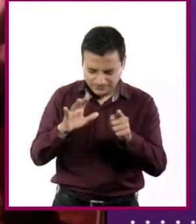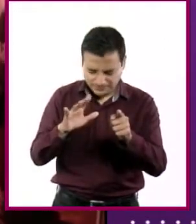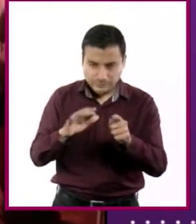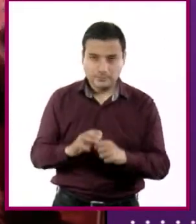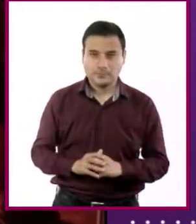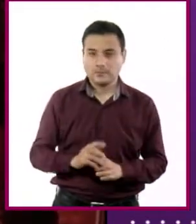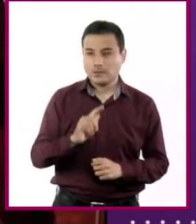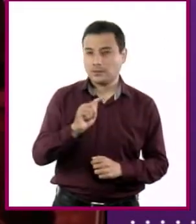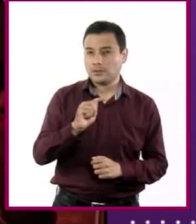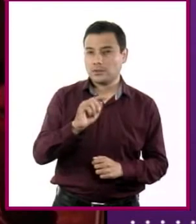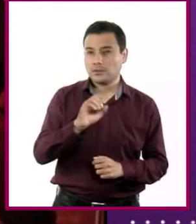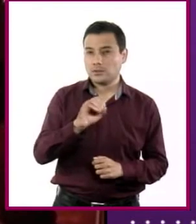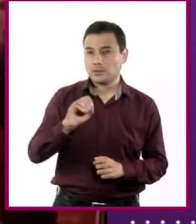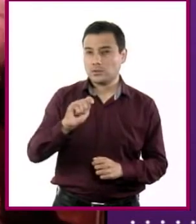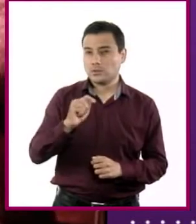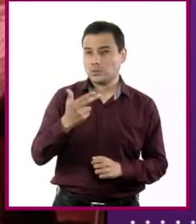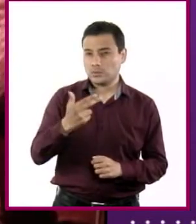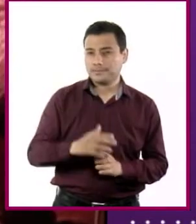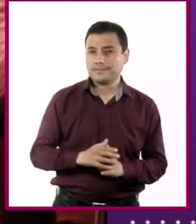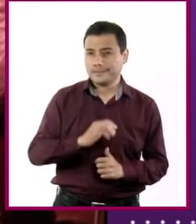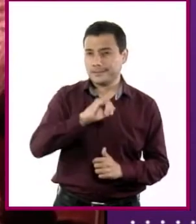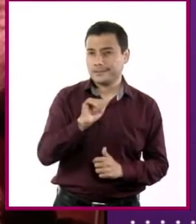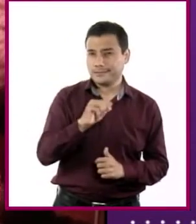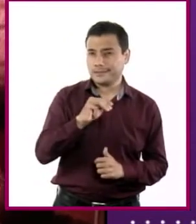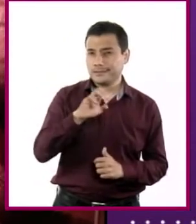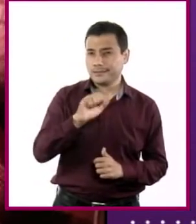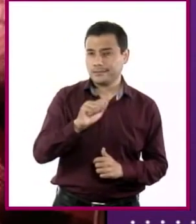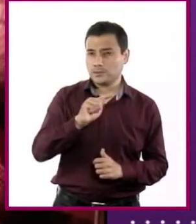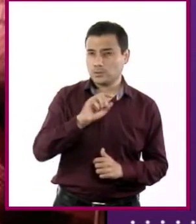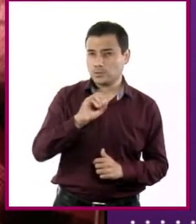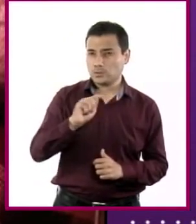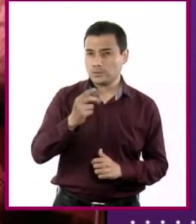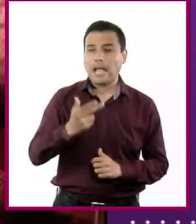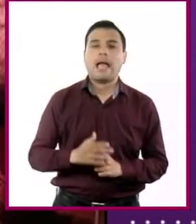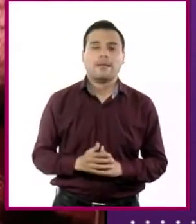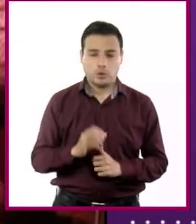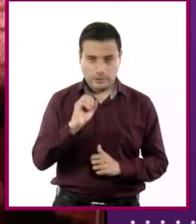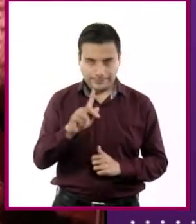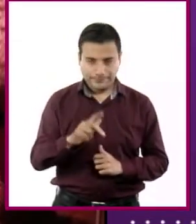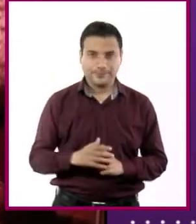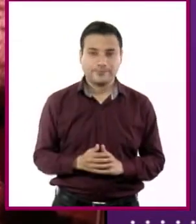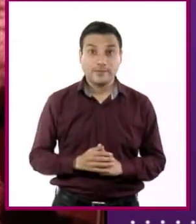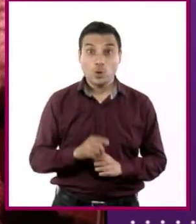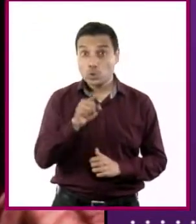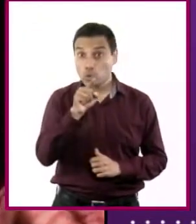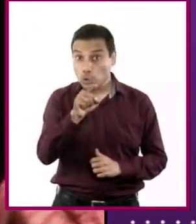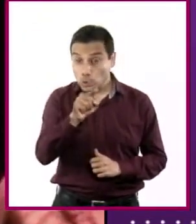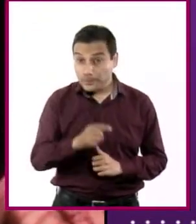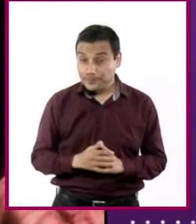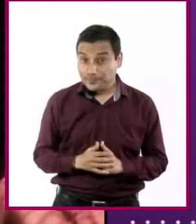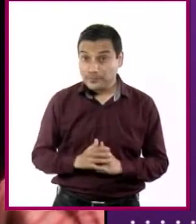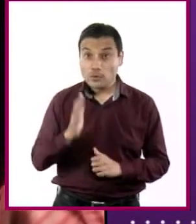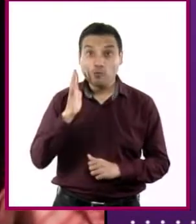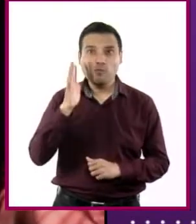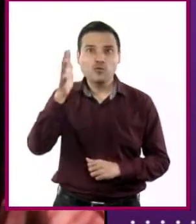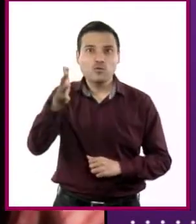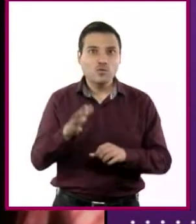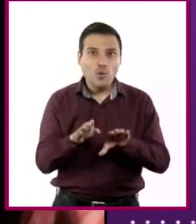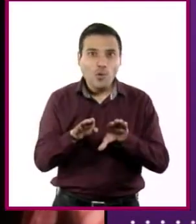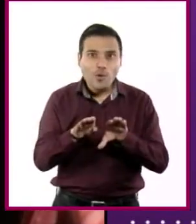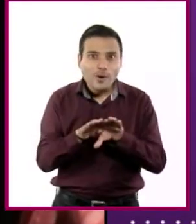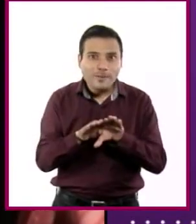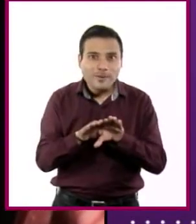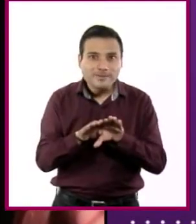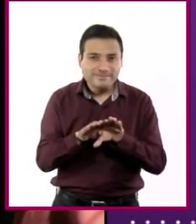Mr. Toot. James Toot. Oh, yes, yes, yes, yes. I see, Mr. Toot, your future too.